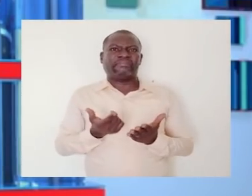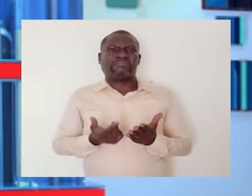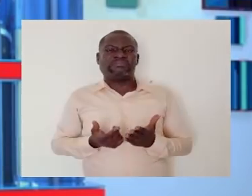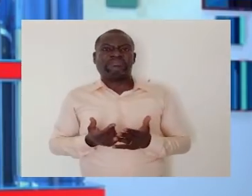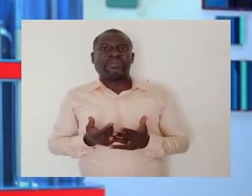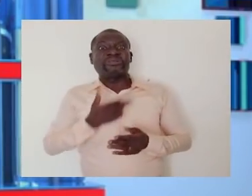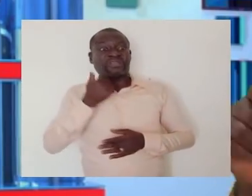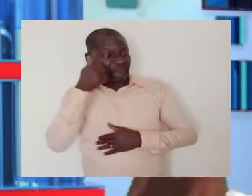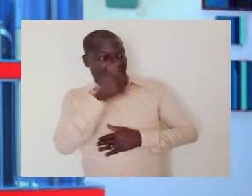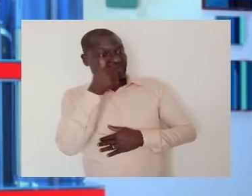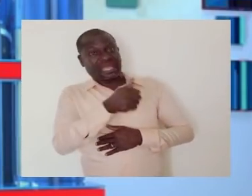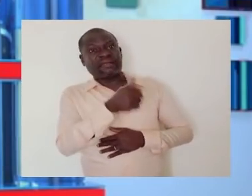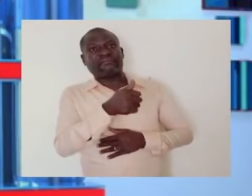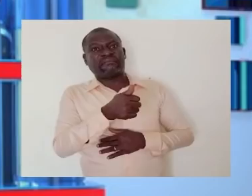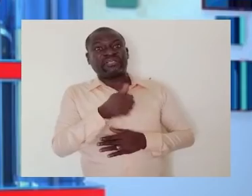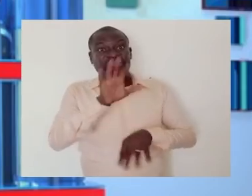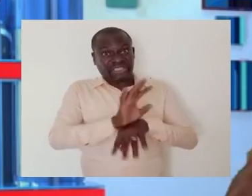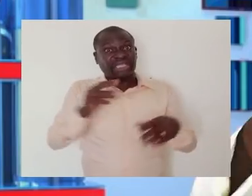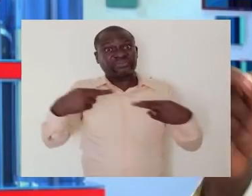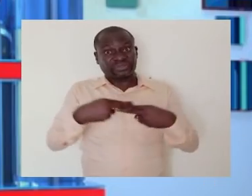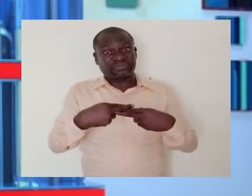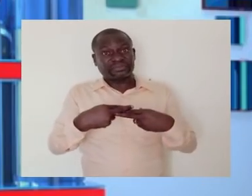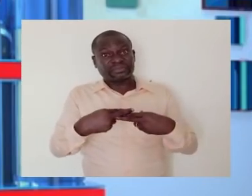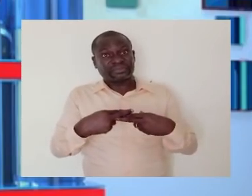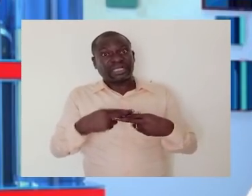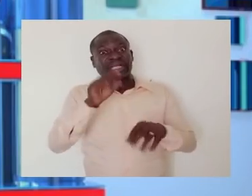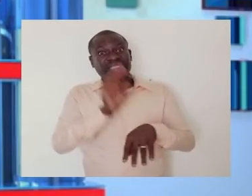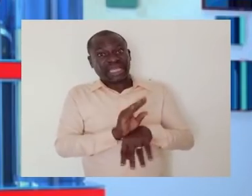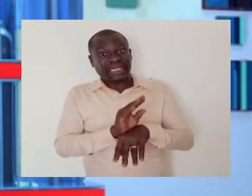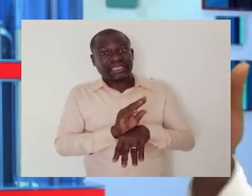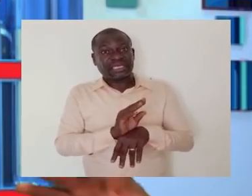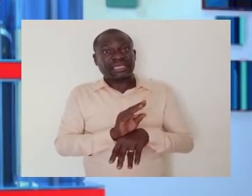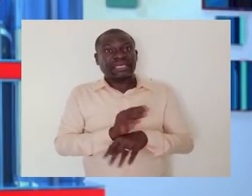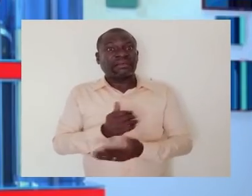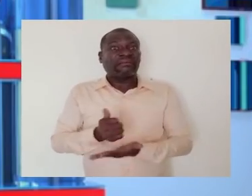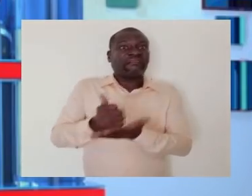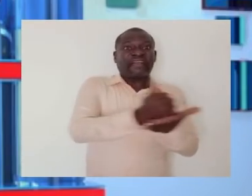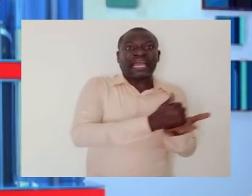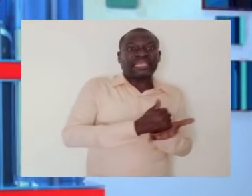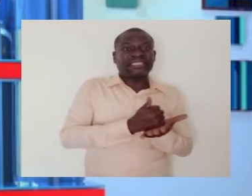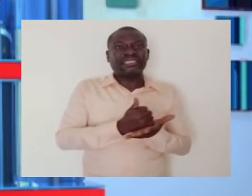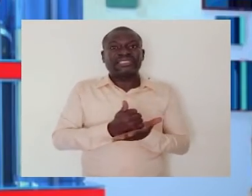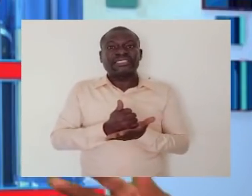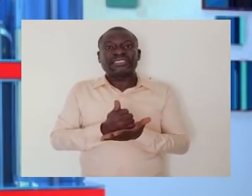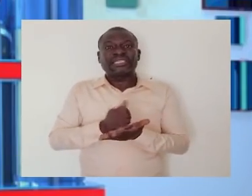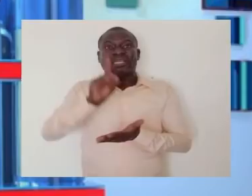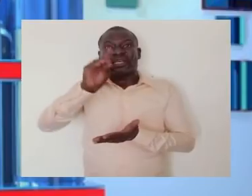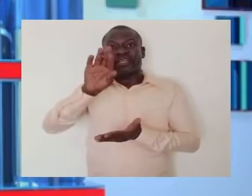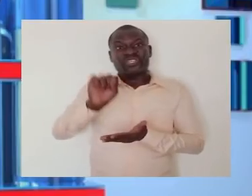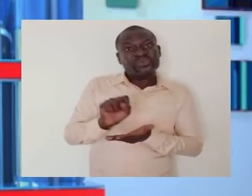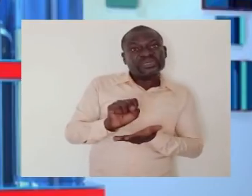me? I saw them collection. I saw them and a welfare. I saw them, yeah,